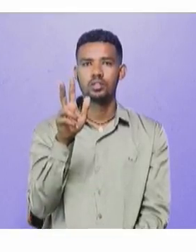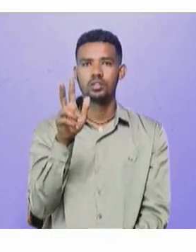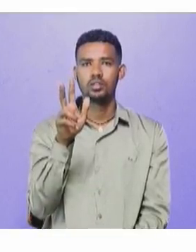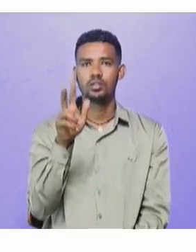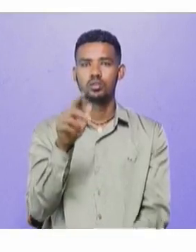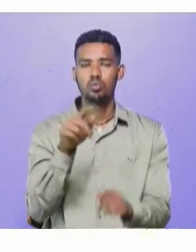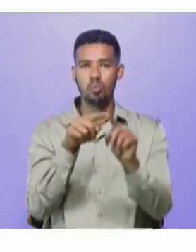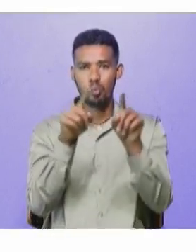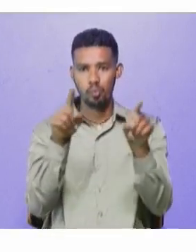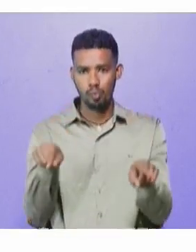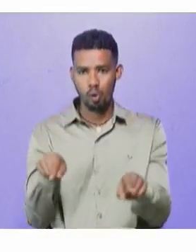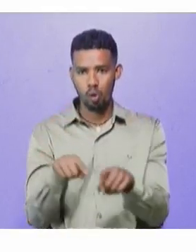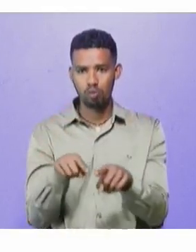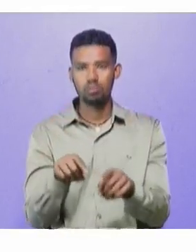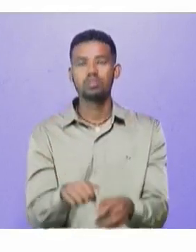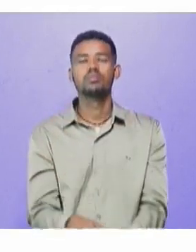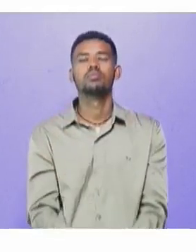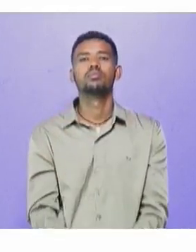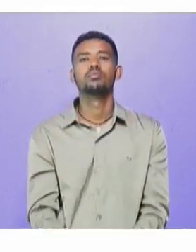box.